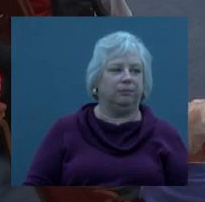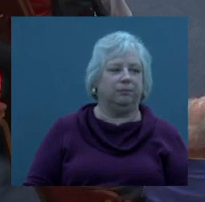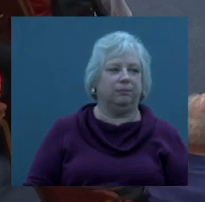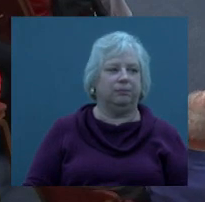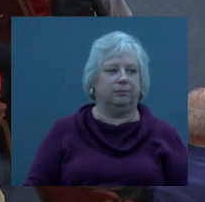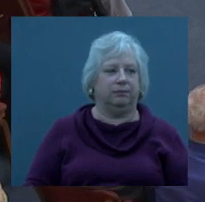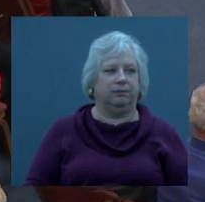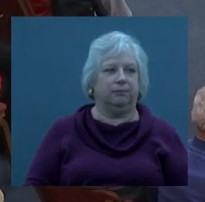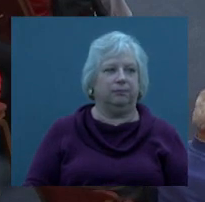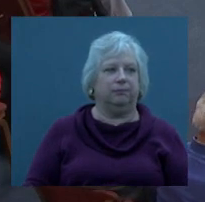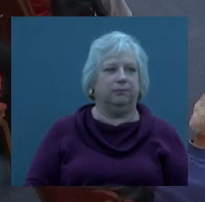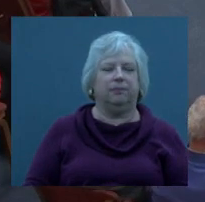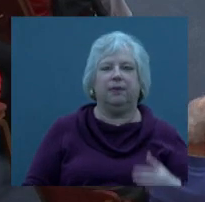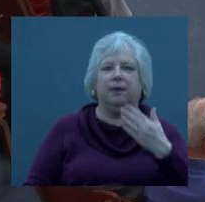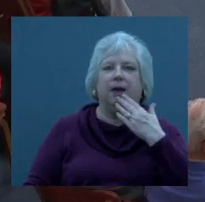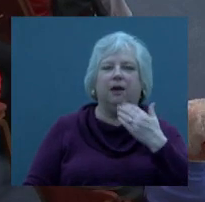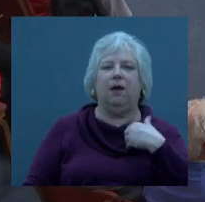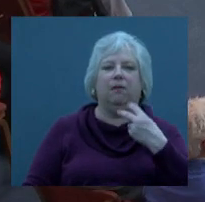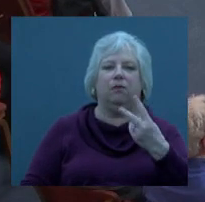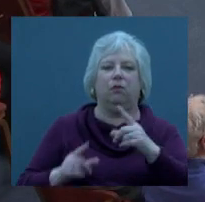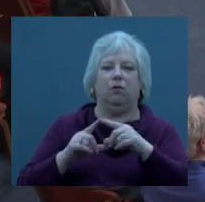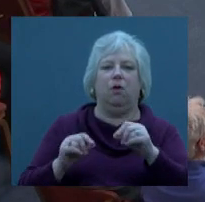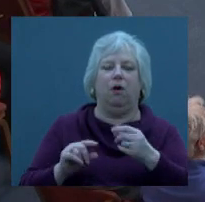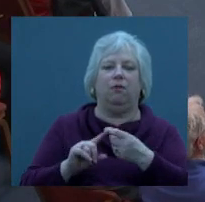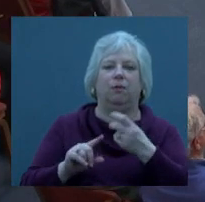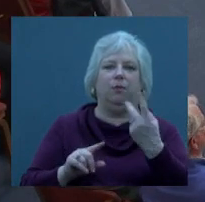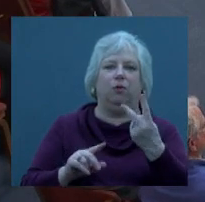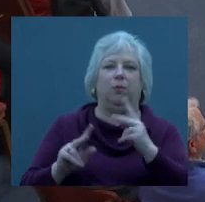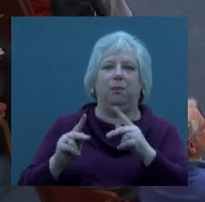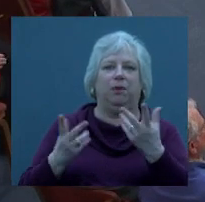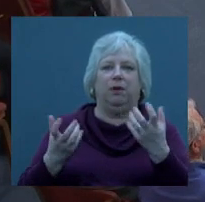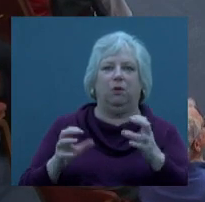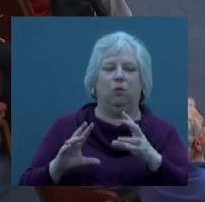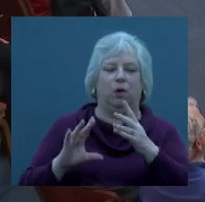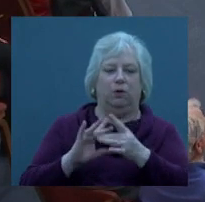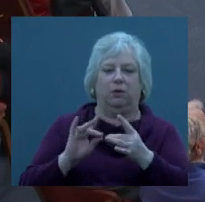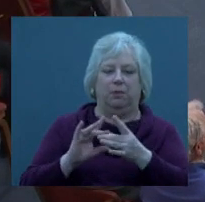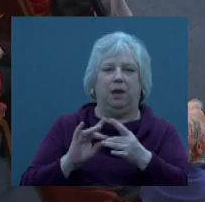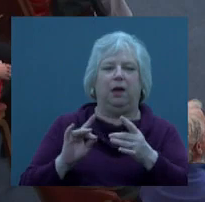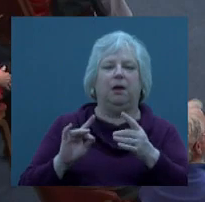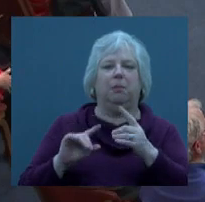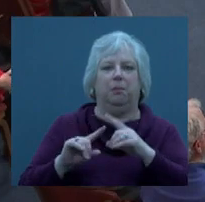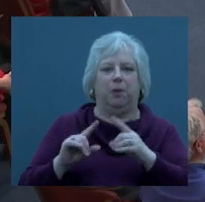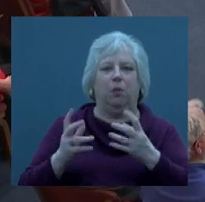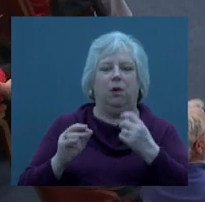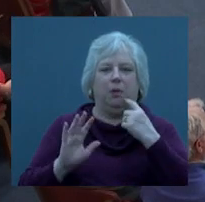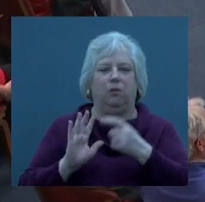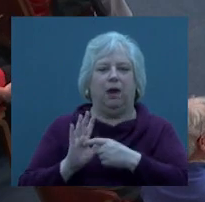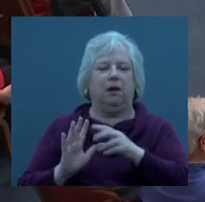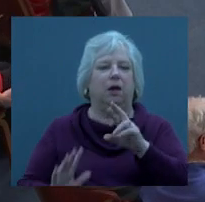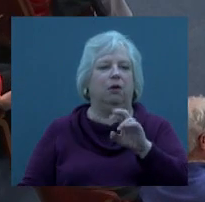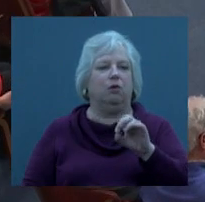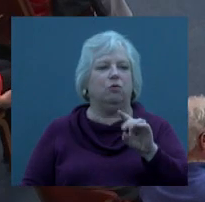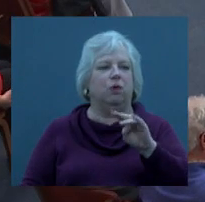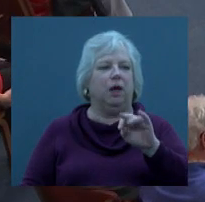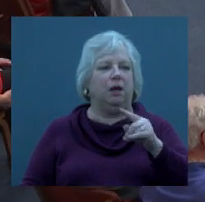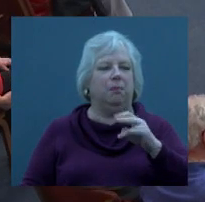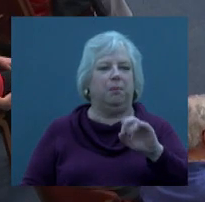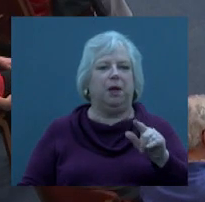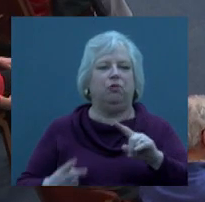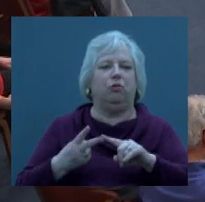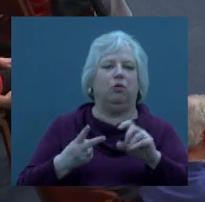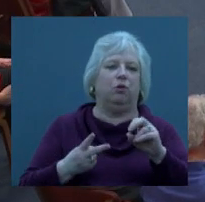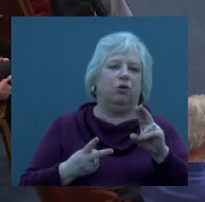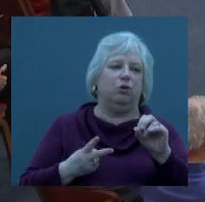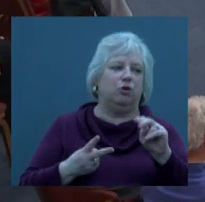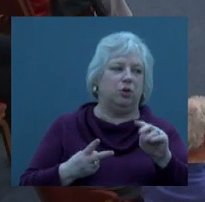Thank you. I had two cards from two people who did not want to speak, but I'll recognize that Reed Mitchell and Susan Berry both opposed the